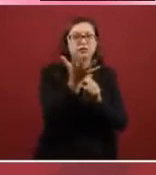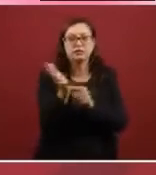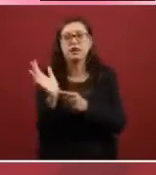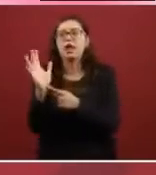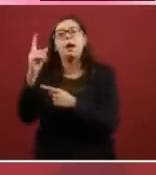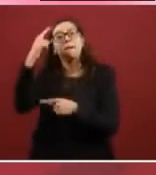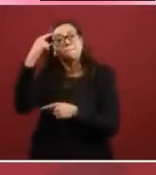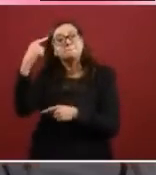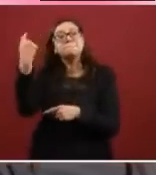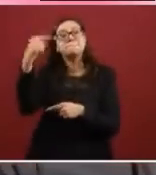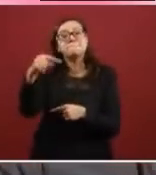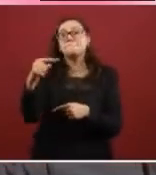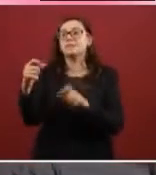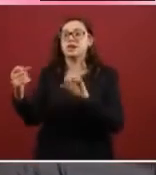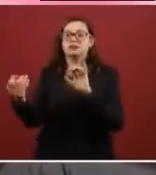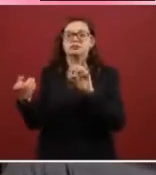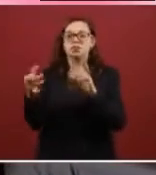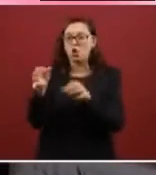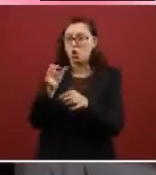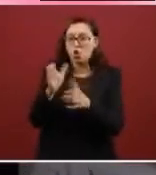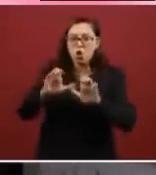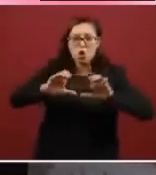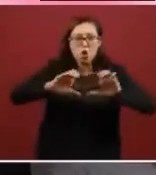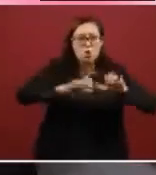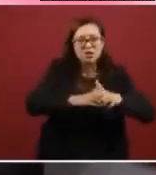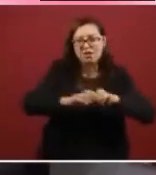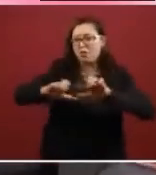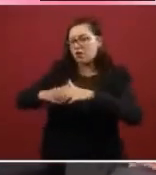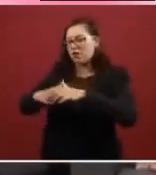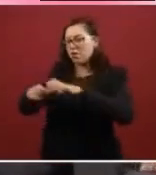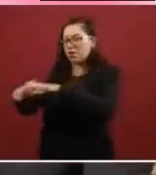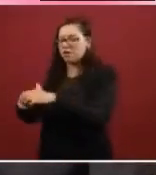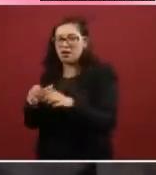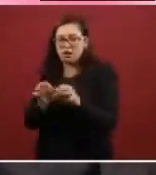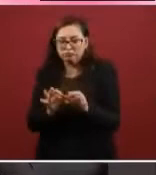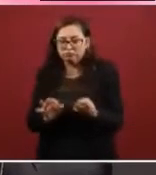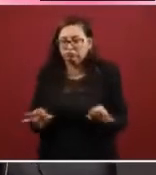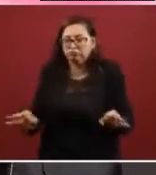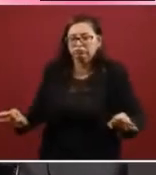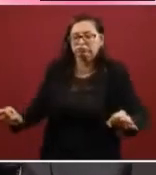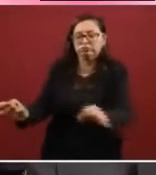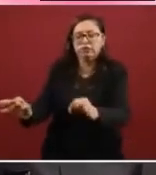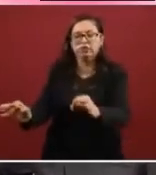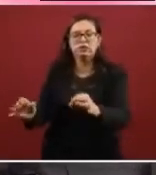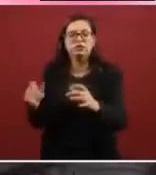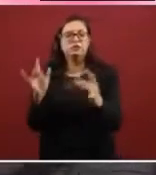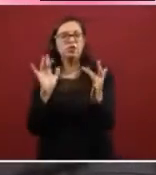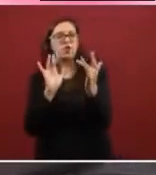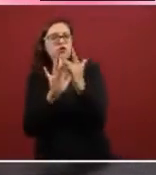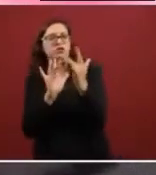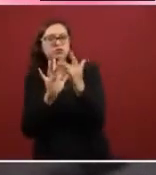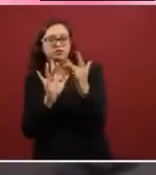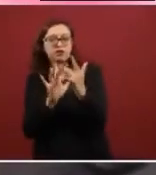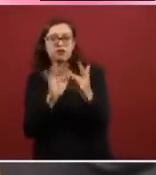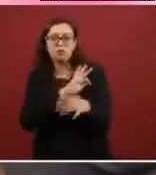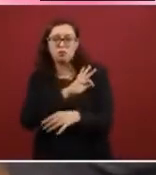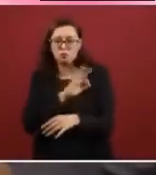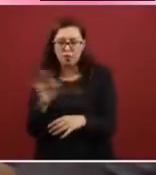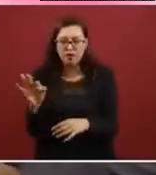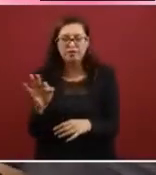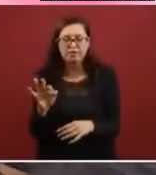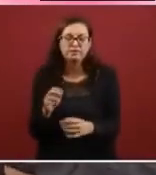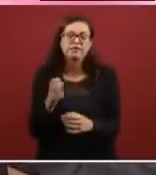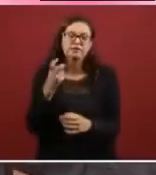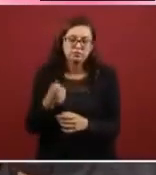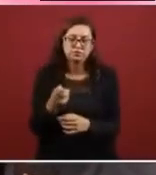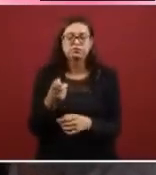to cover a whole area a las comunidades, and to reach the communities, the small que communities, puedan tener también el servicio, so they can also